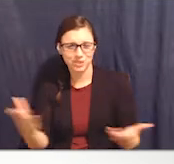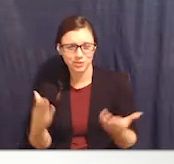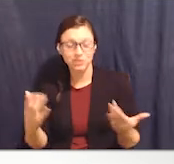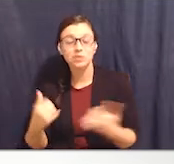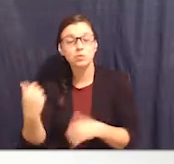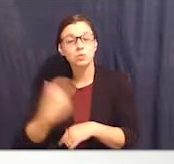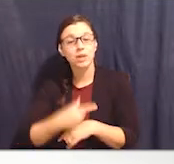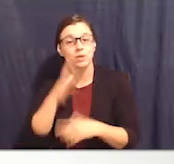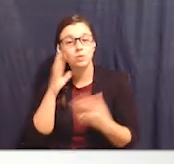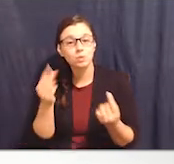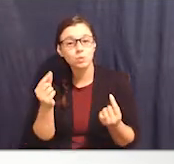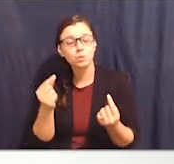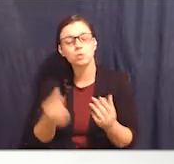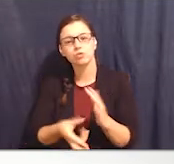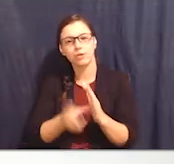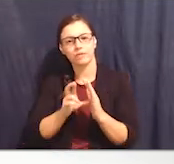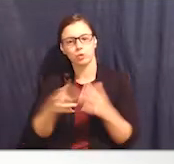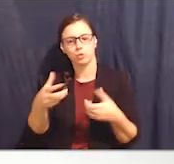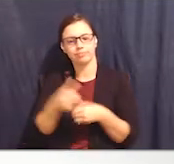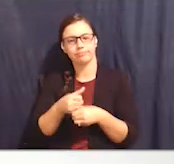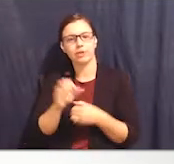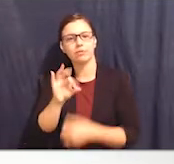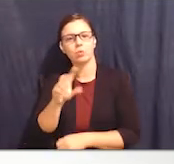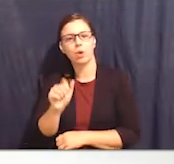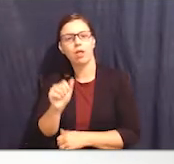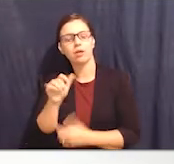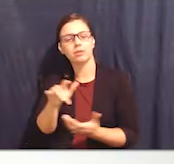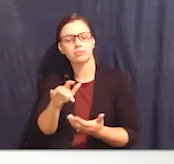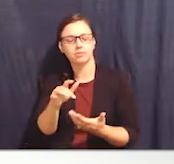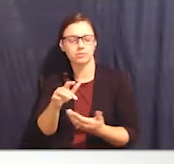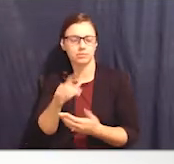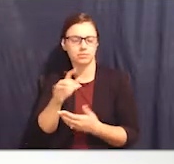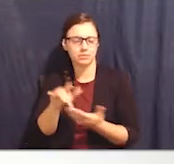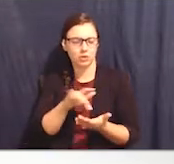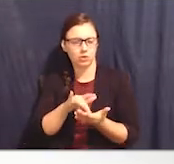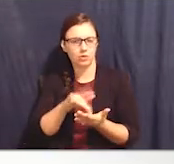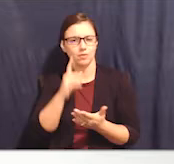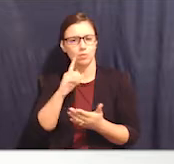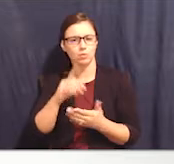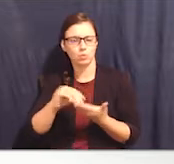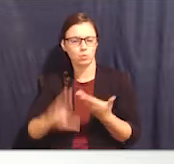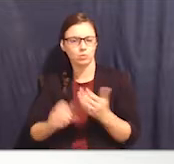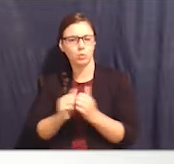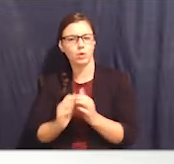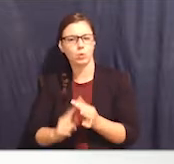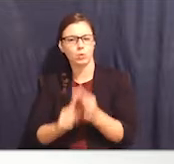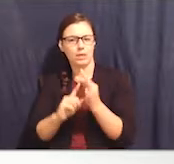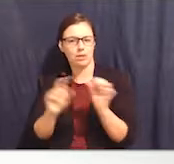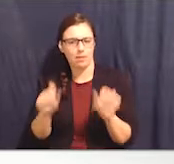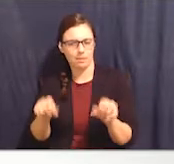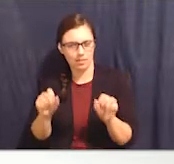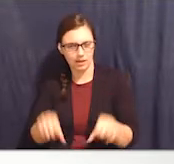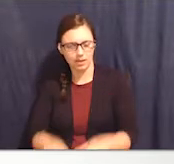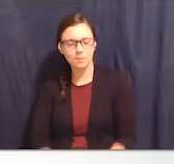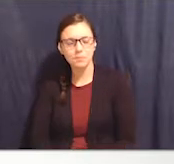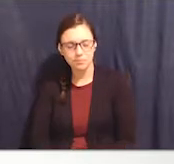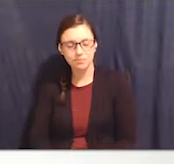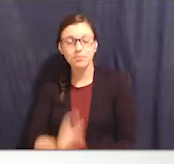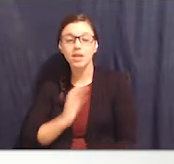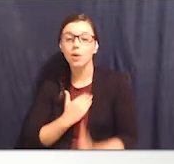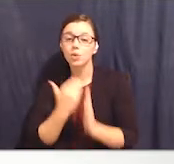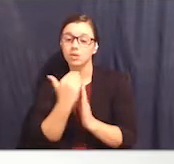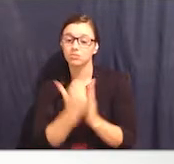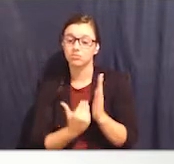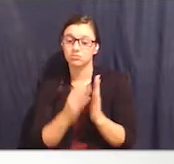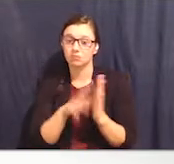bit. But we're also then going to talk about college and career transition clubs. And that's something